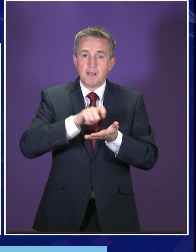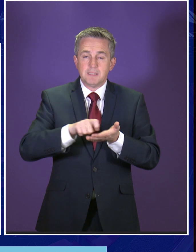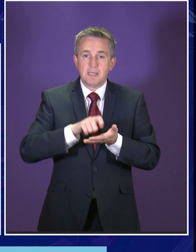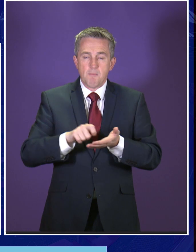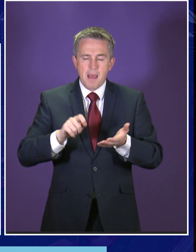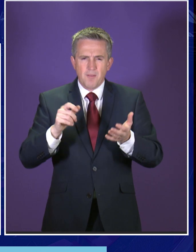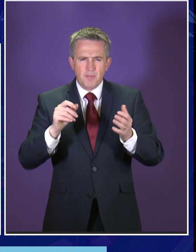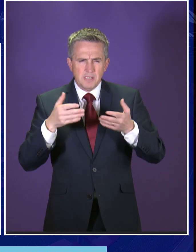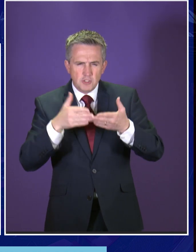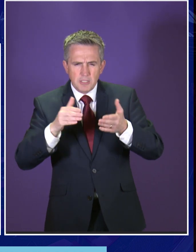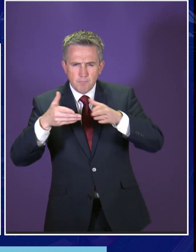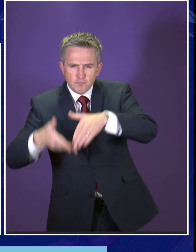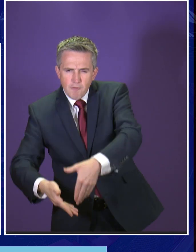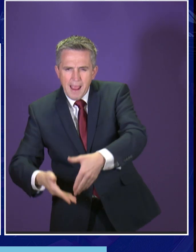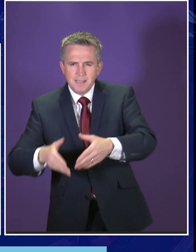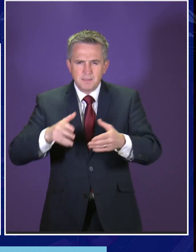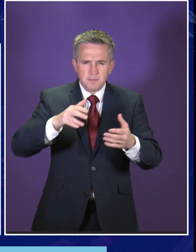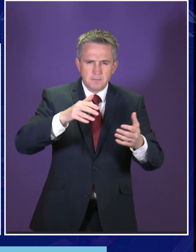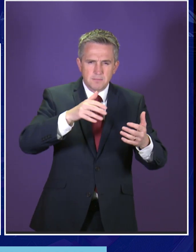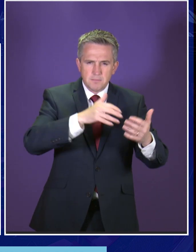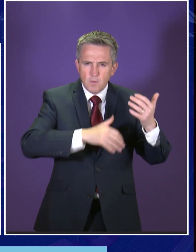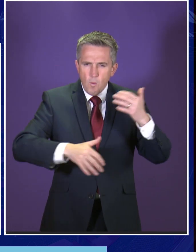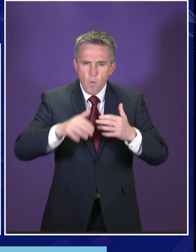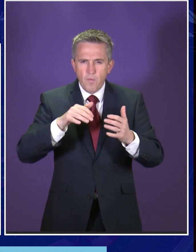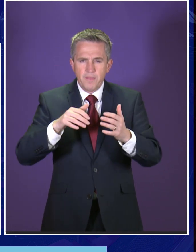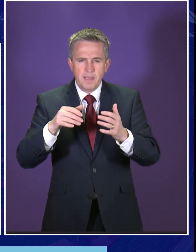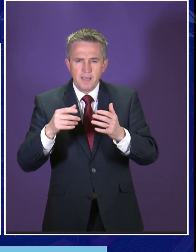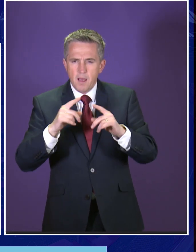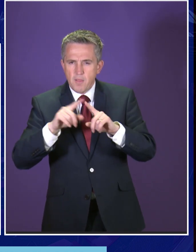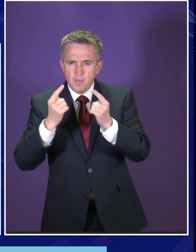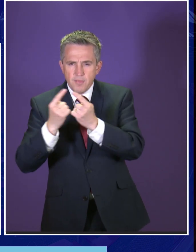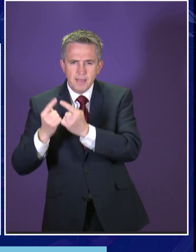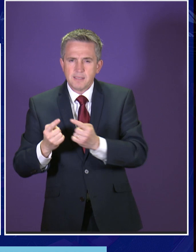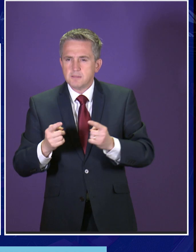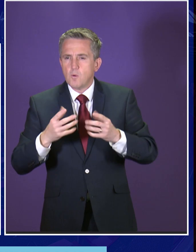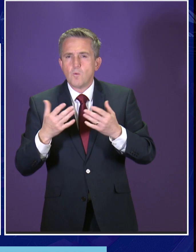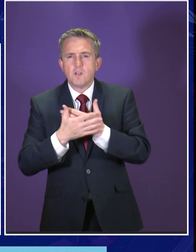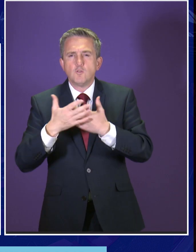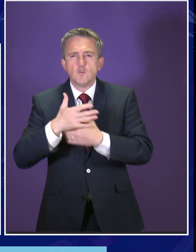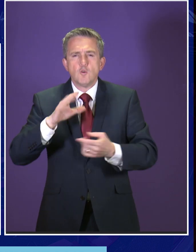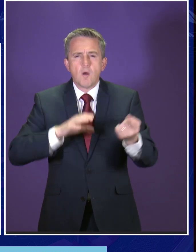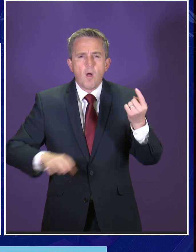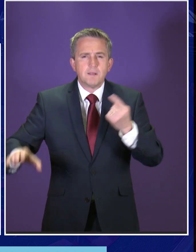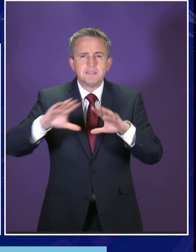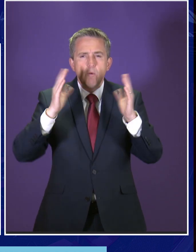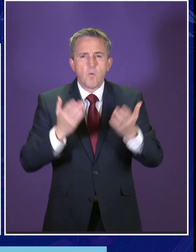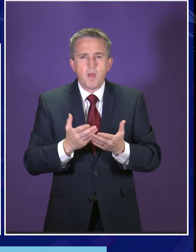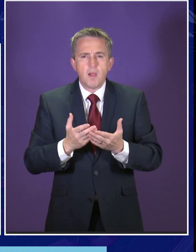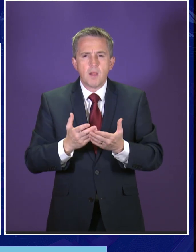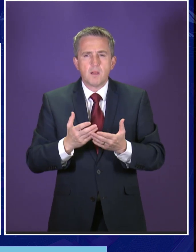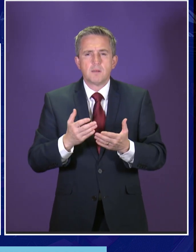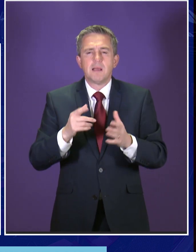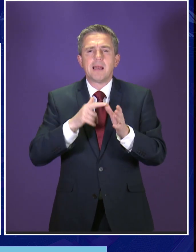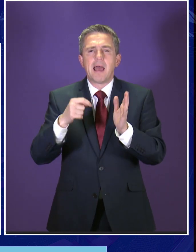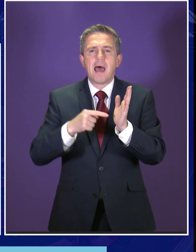wild shipwrecks and the magical otherness of the new colonies. As part of the mask scene